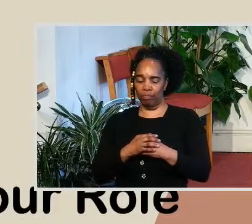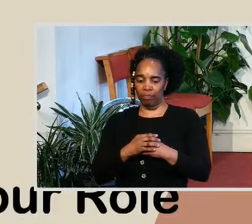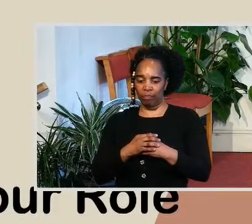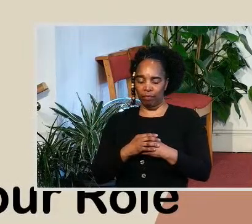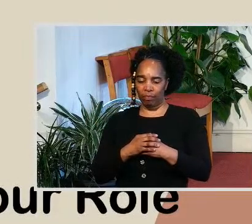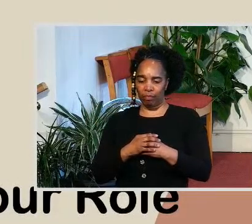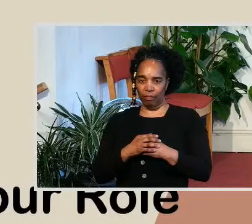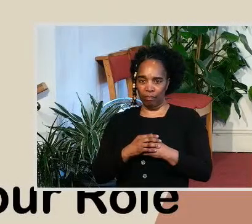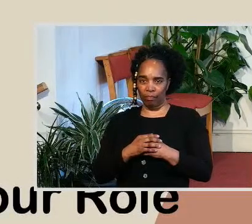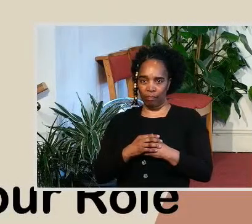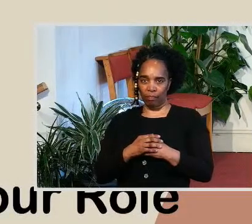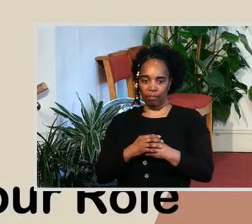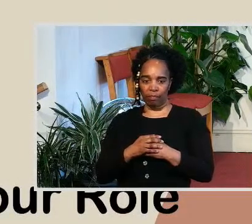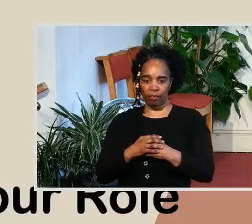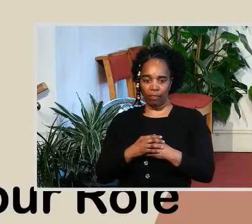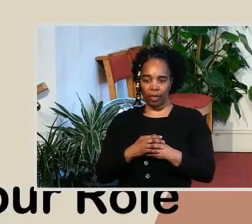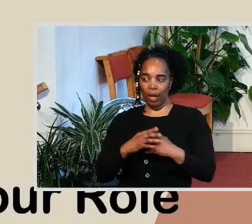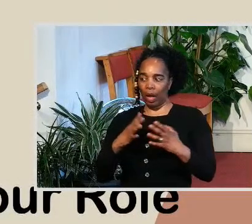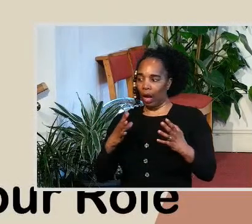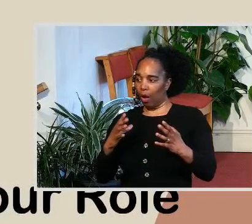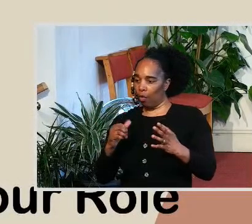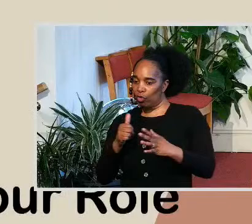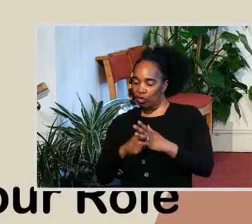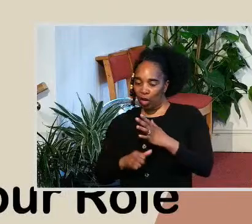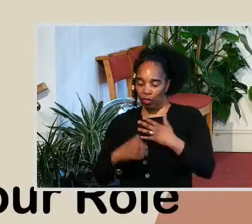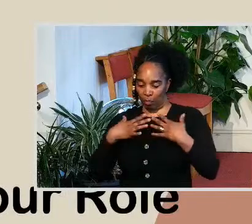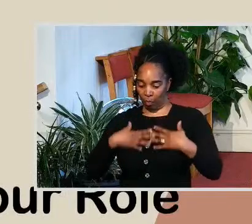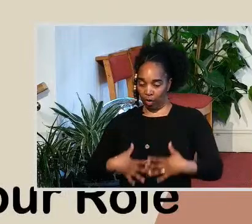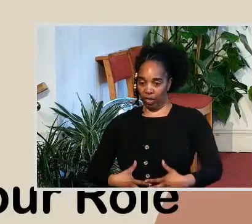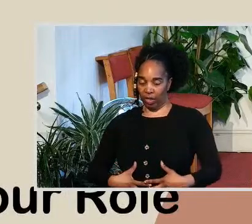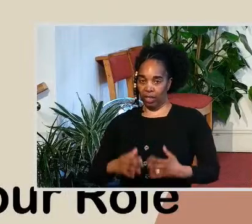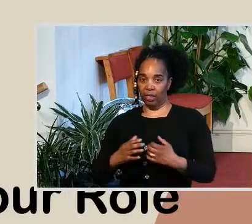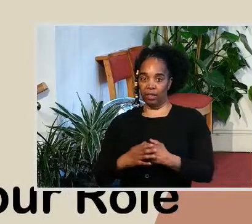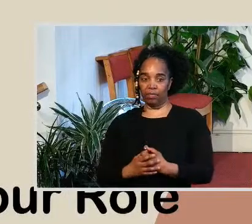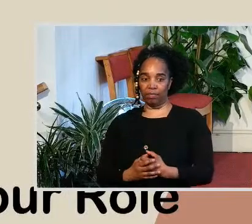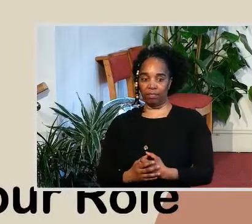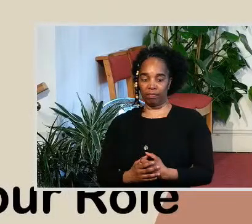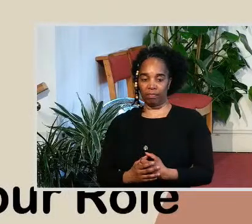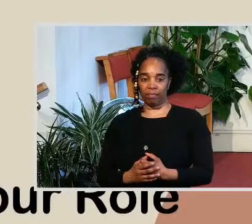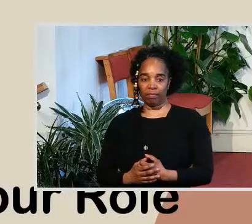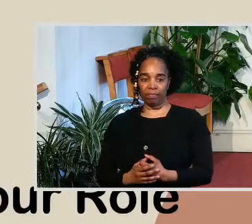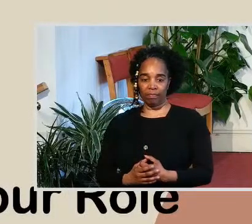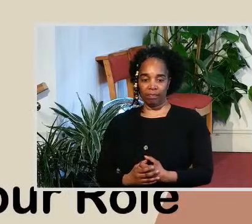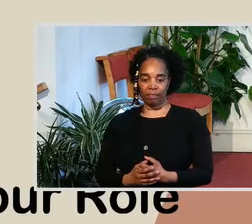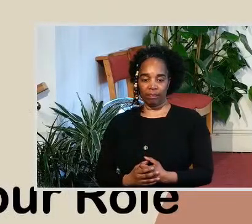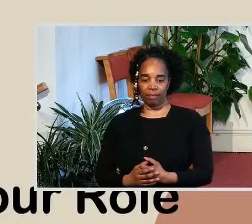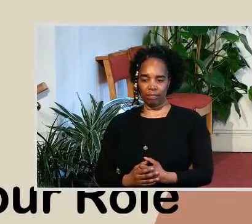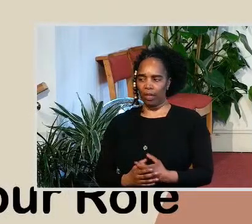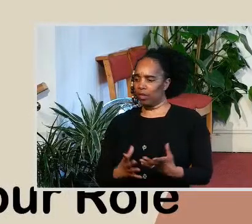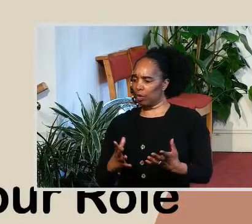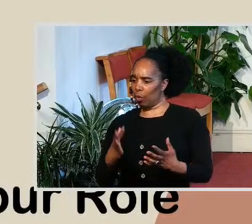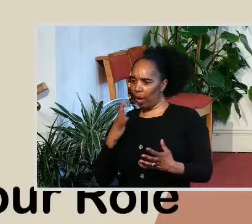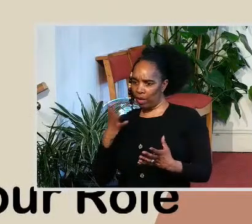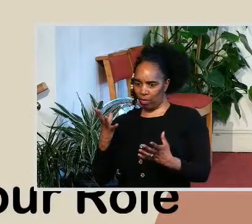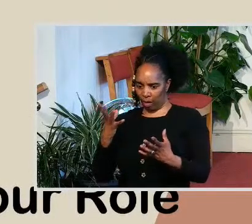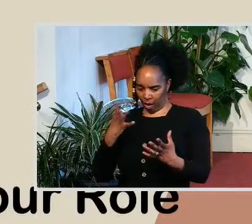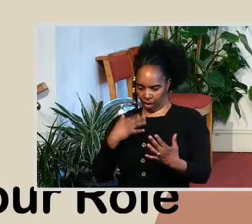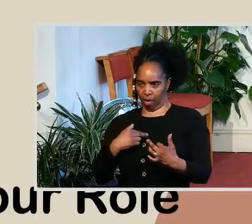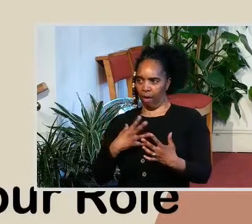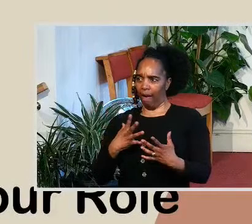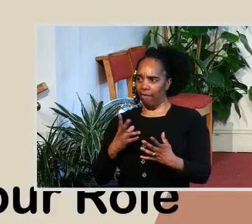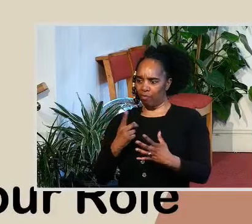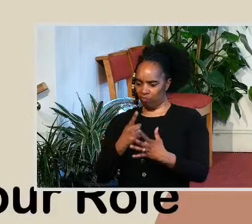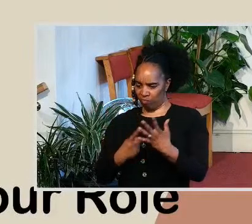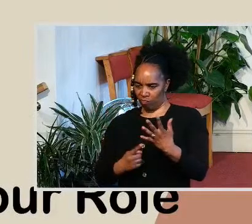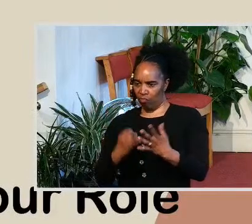they manifest themselves, and what we're going to then look at is, what do we do? How do we relate